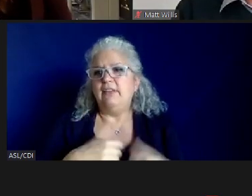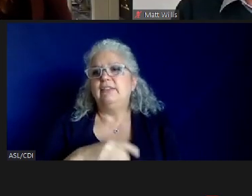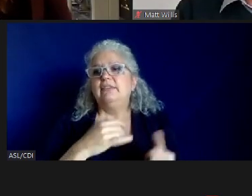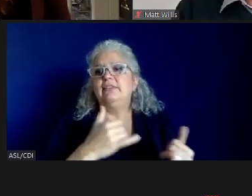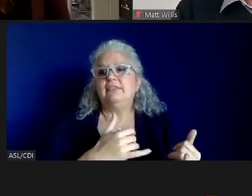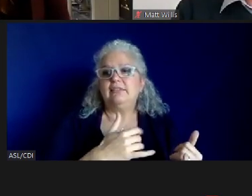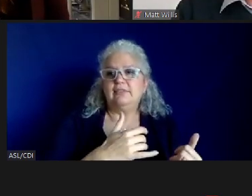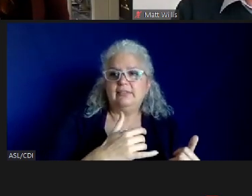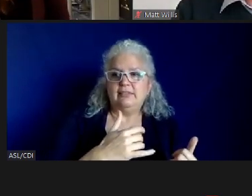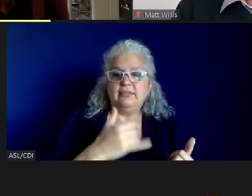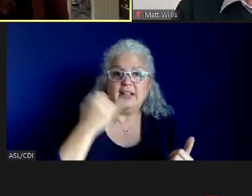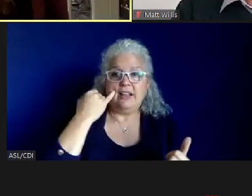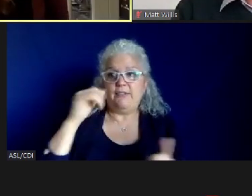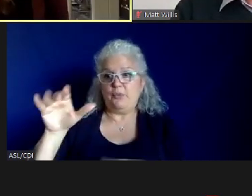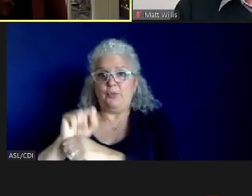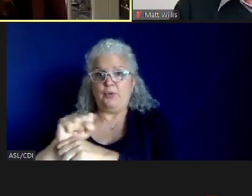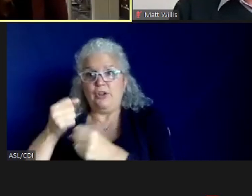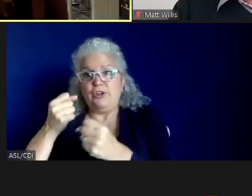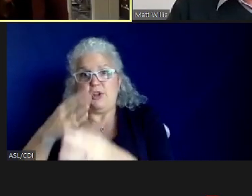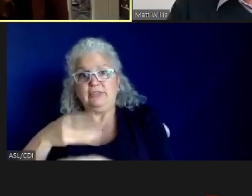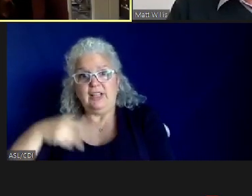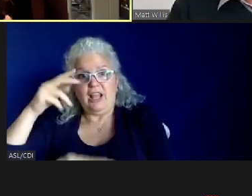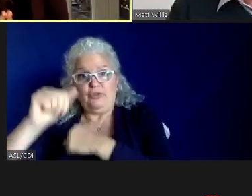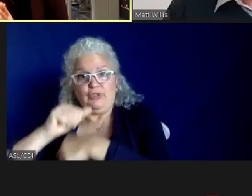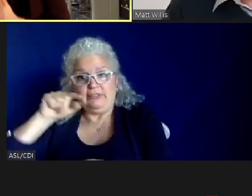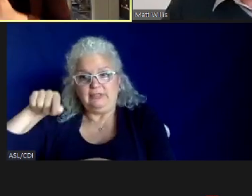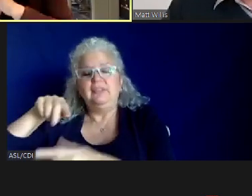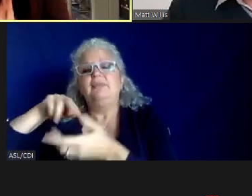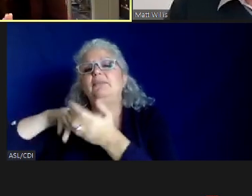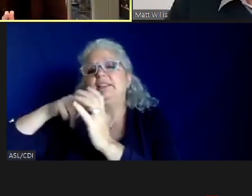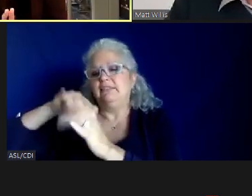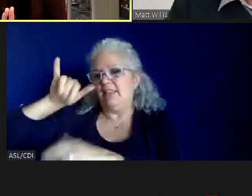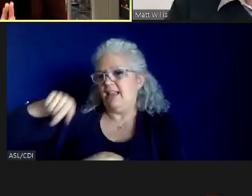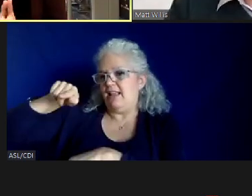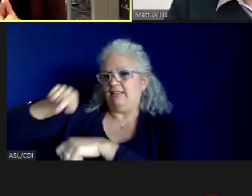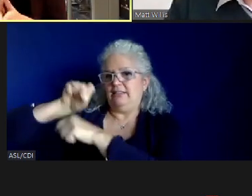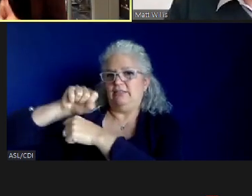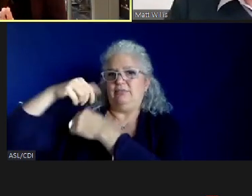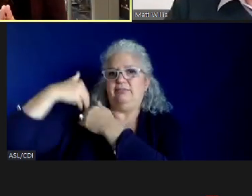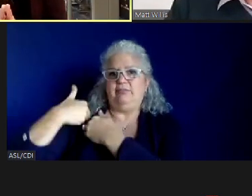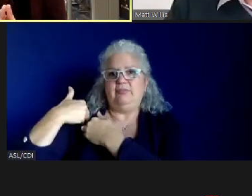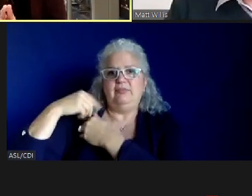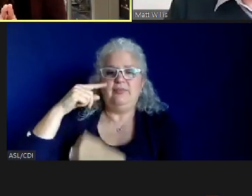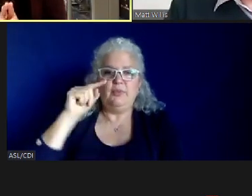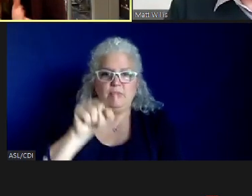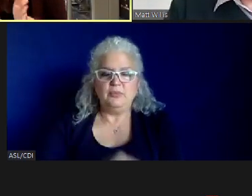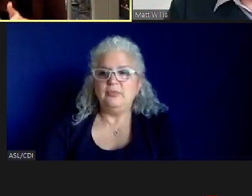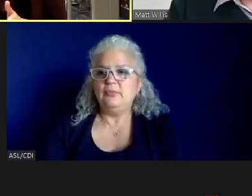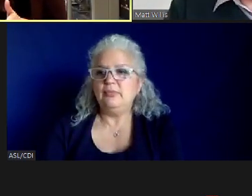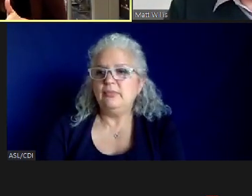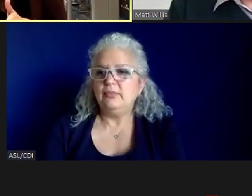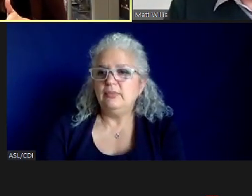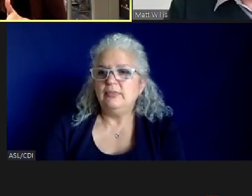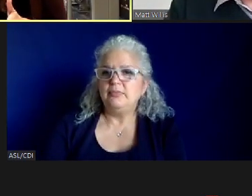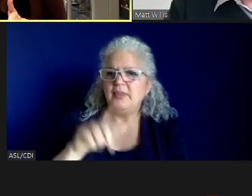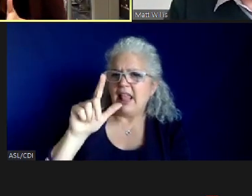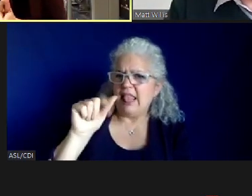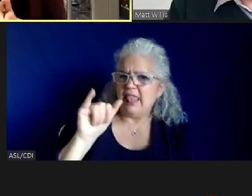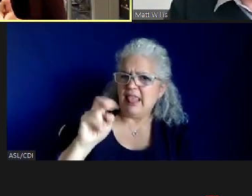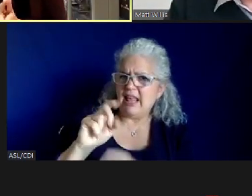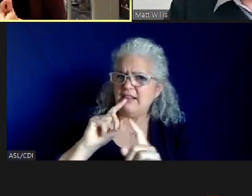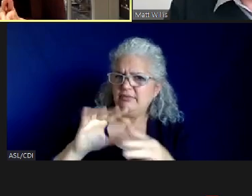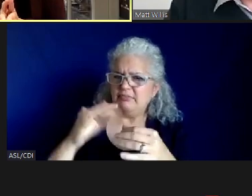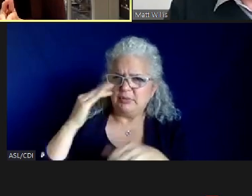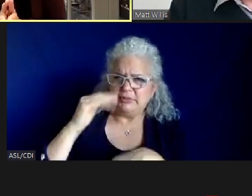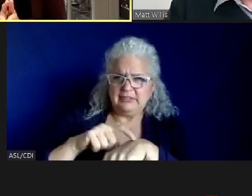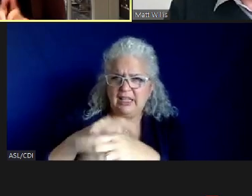responsibility. That's helpful. Thank you. I do want to assure everyone, I know we're just about out of time, and I do want to give